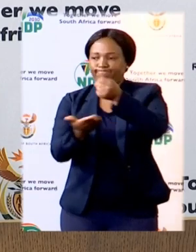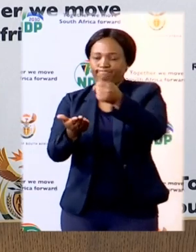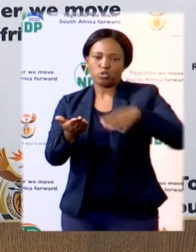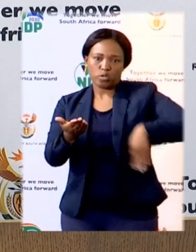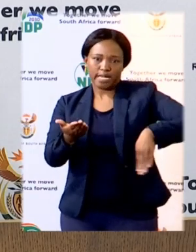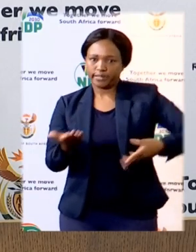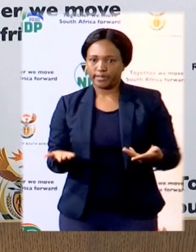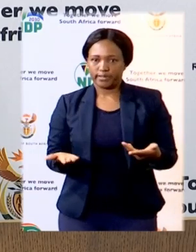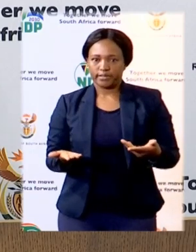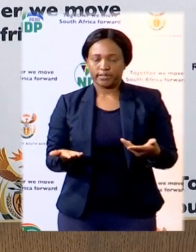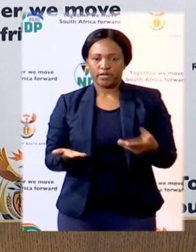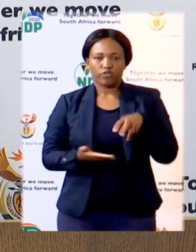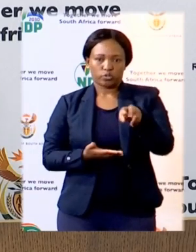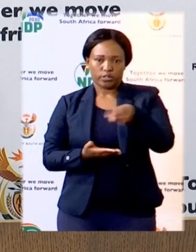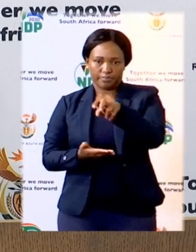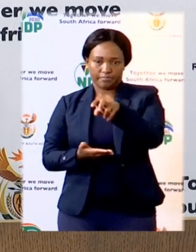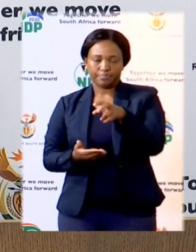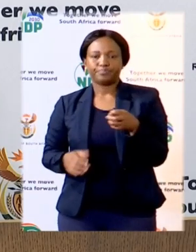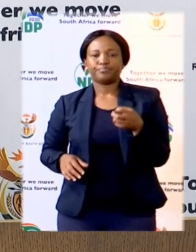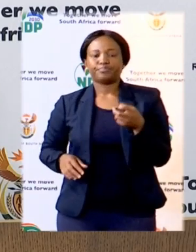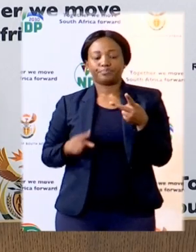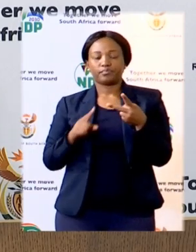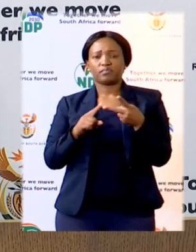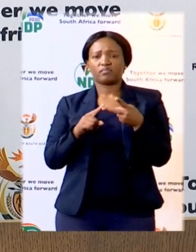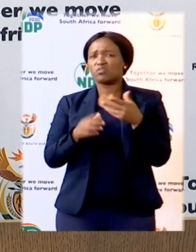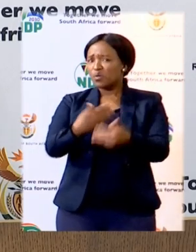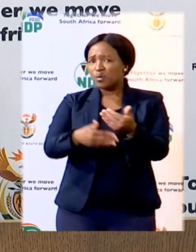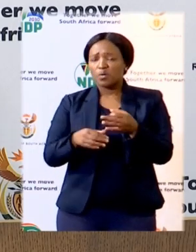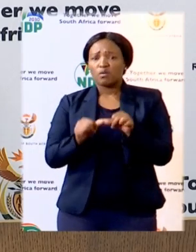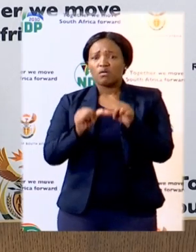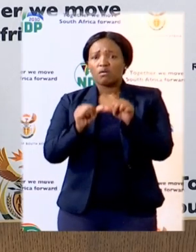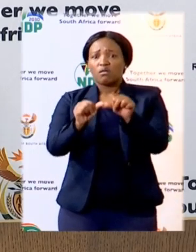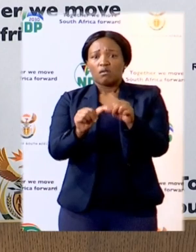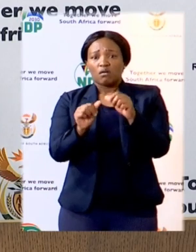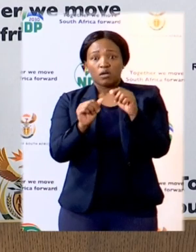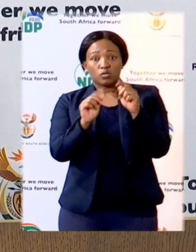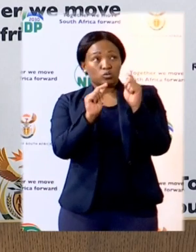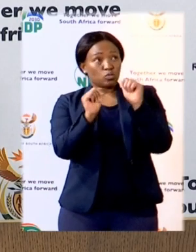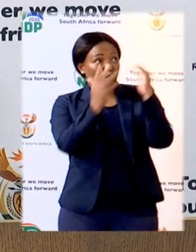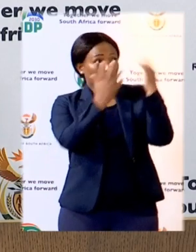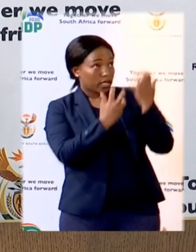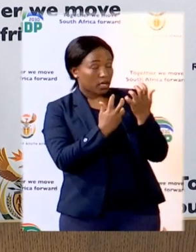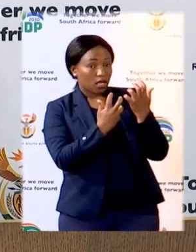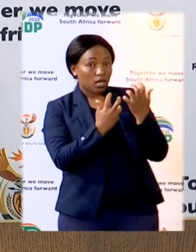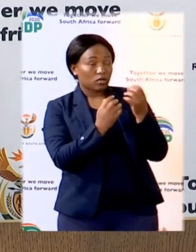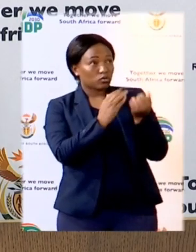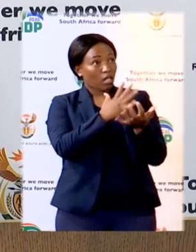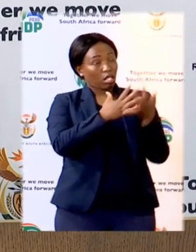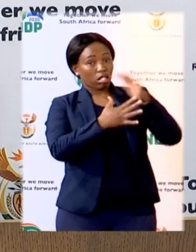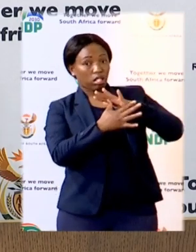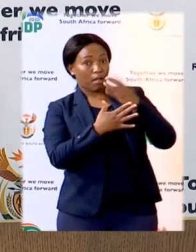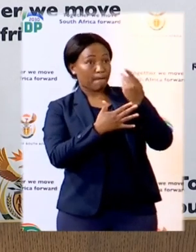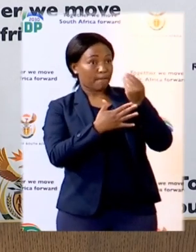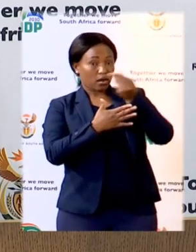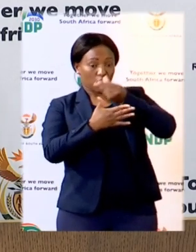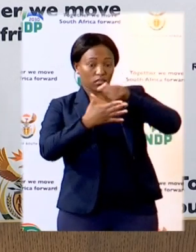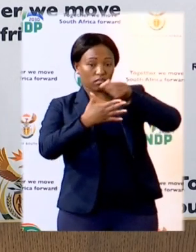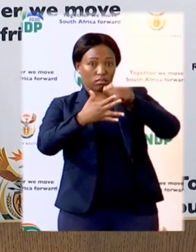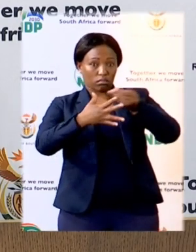anything. In terms of going forward, we are not able to engage with Treasury in terms of reprioritization or